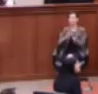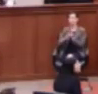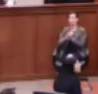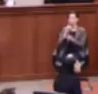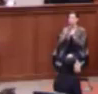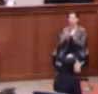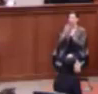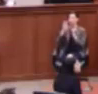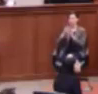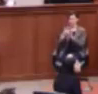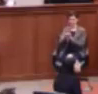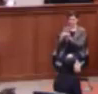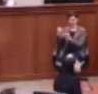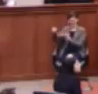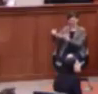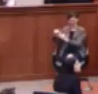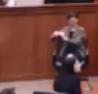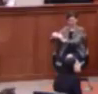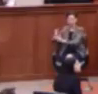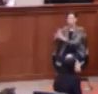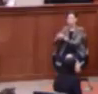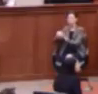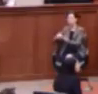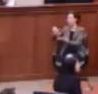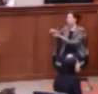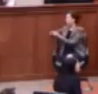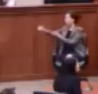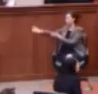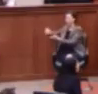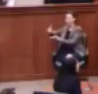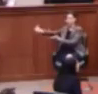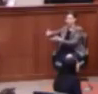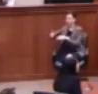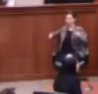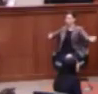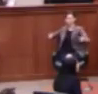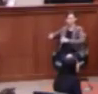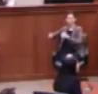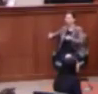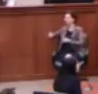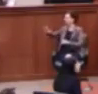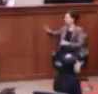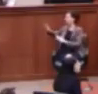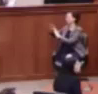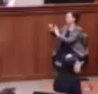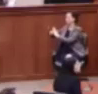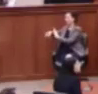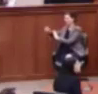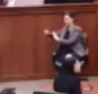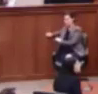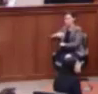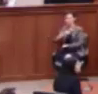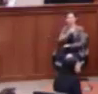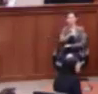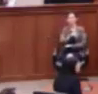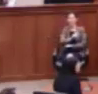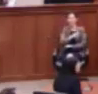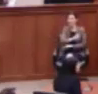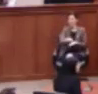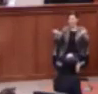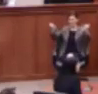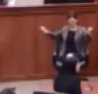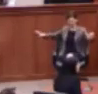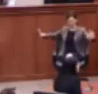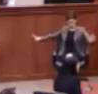Innovative Learning, you have students that are being bused in from other schools in the city, like Bossier High or Airline High, that are still students of those